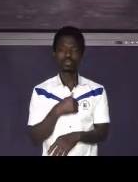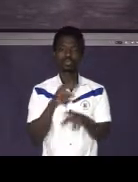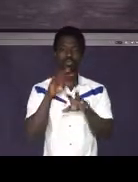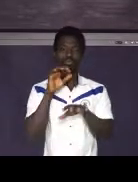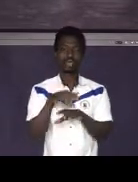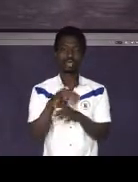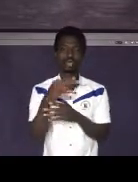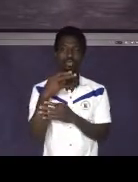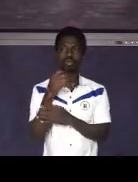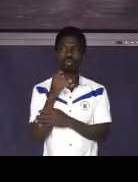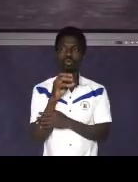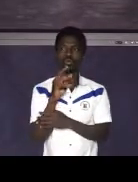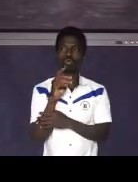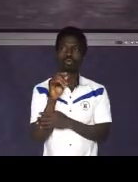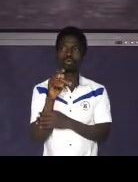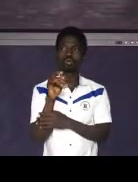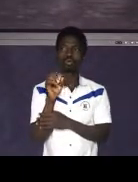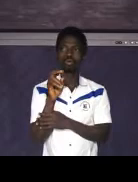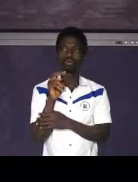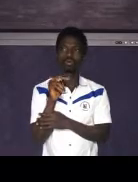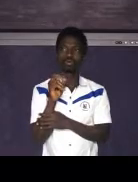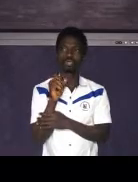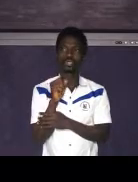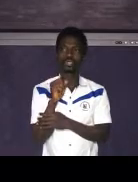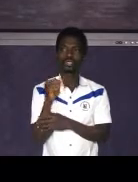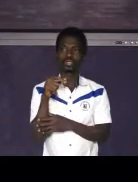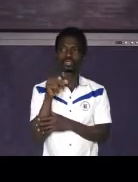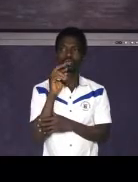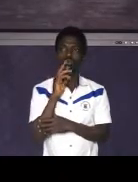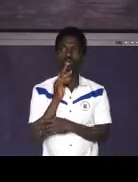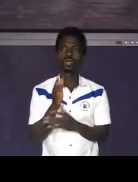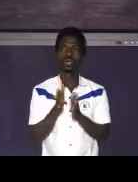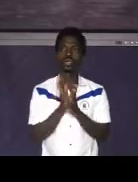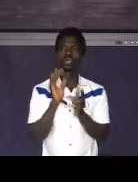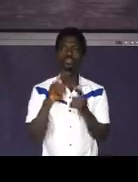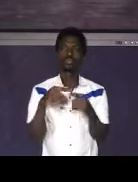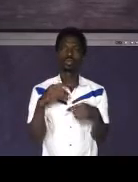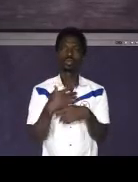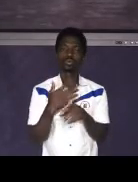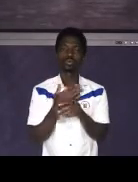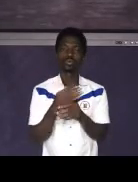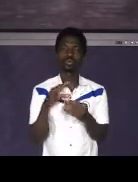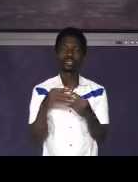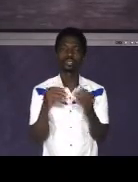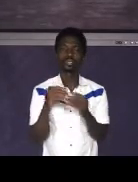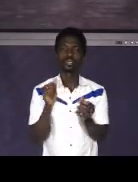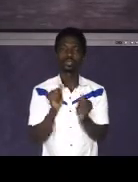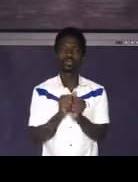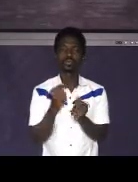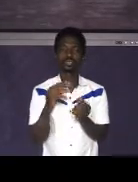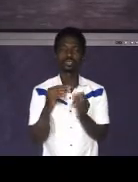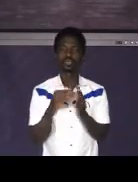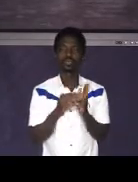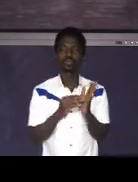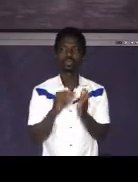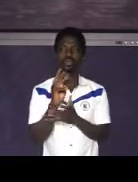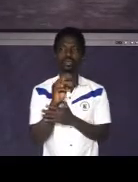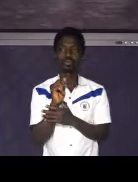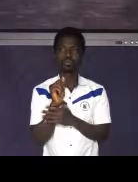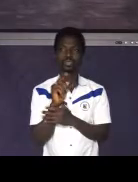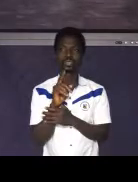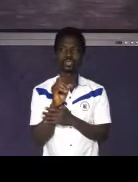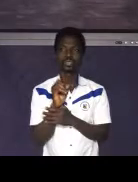homophones. And for your assignment, you were asked to make sentences with the following. Made,